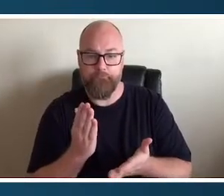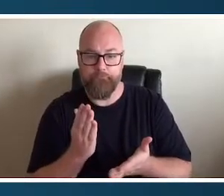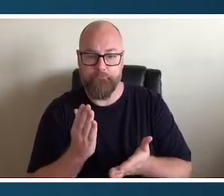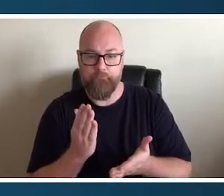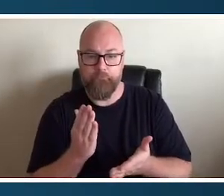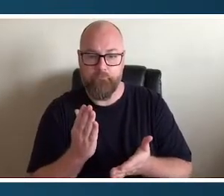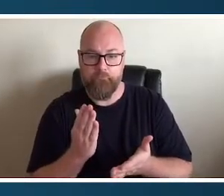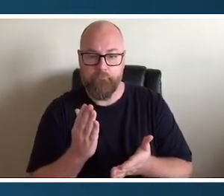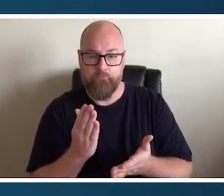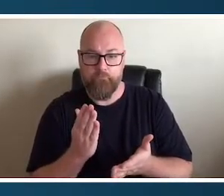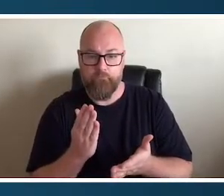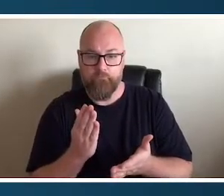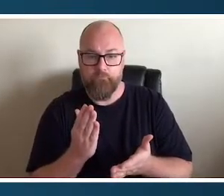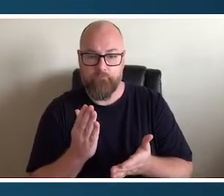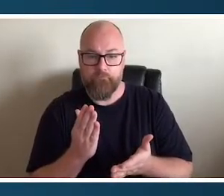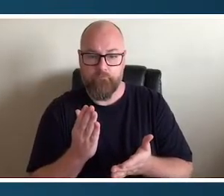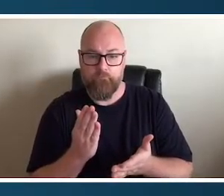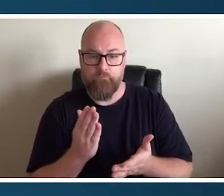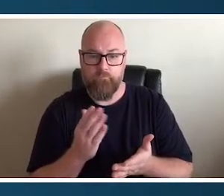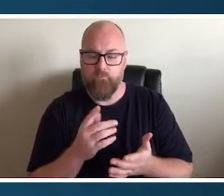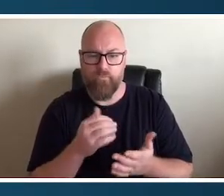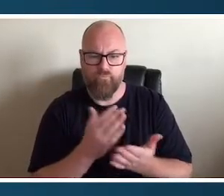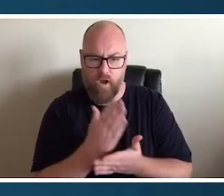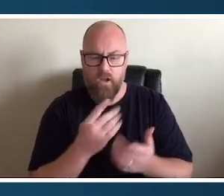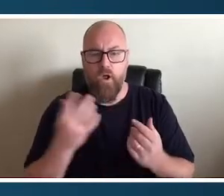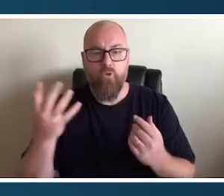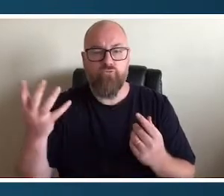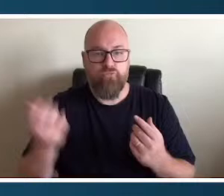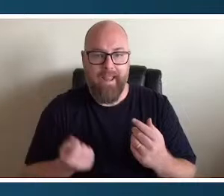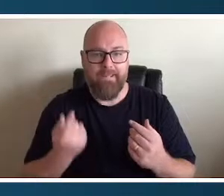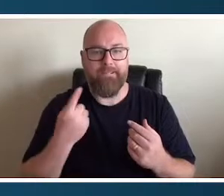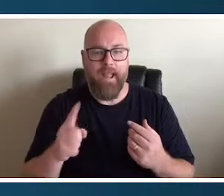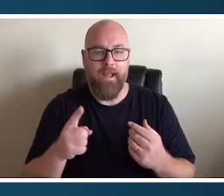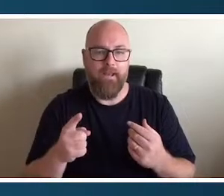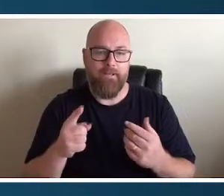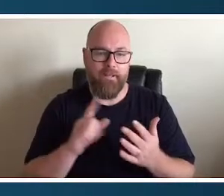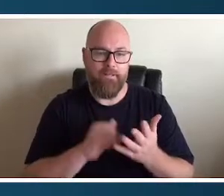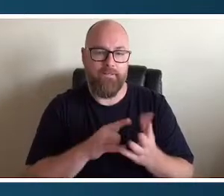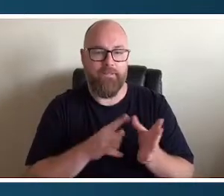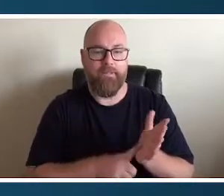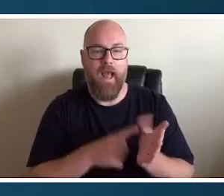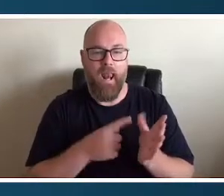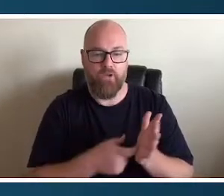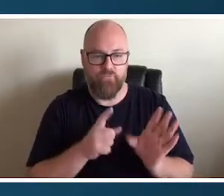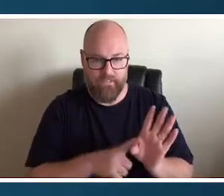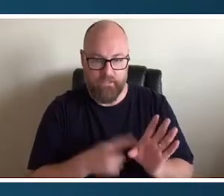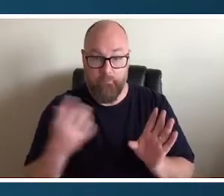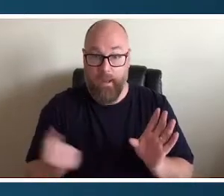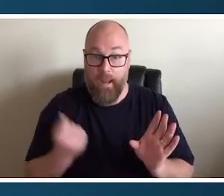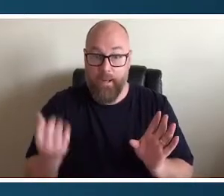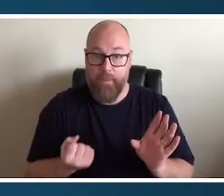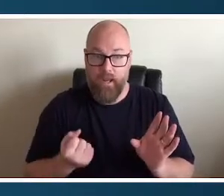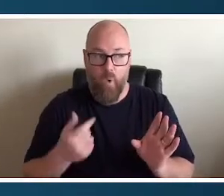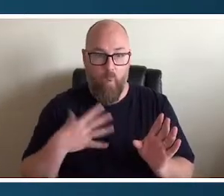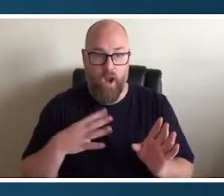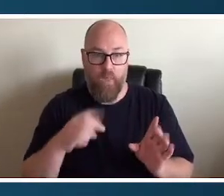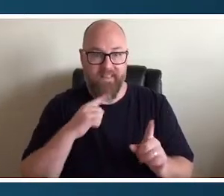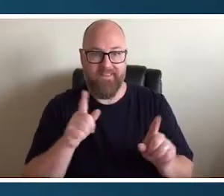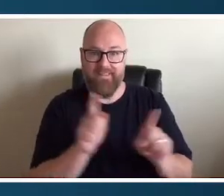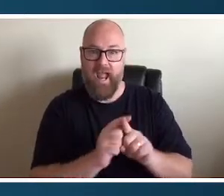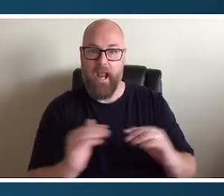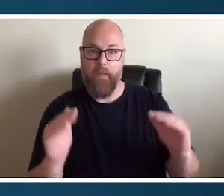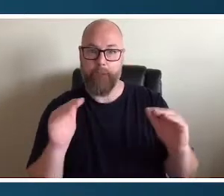rights and salaries compare to that of similar Australian workers? And why can you not recommend that